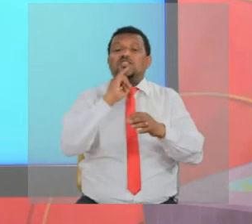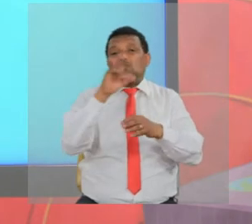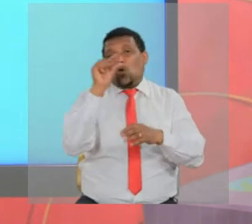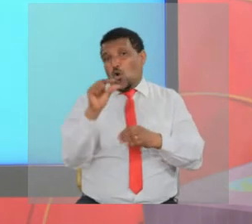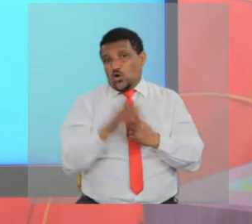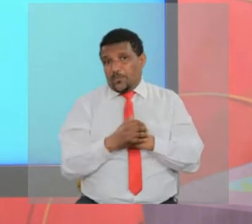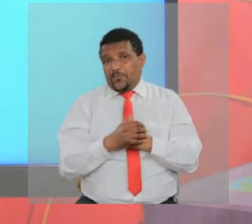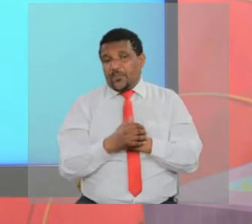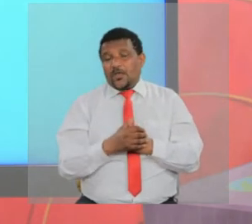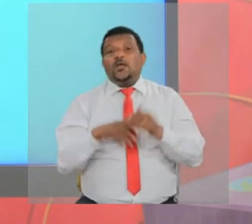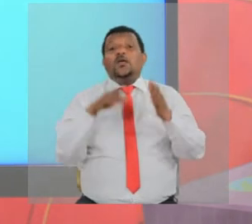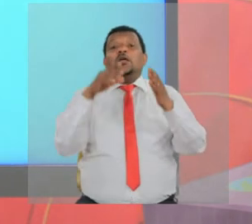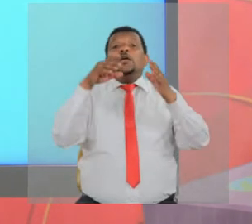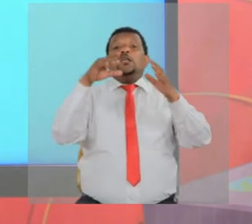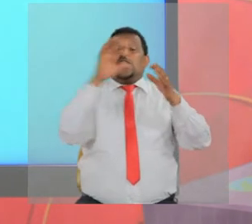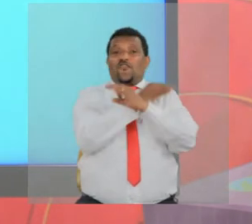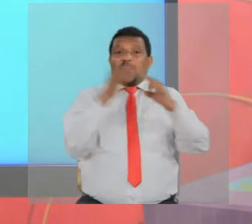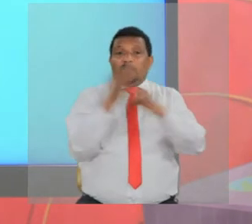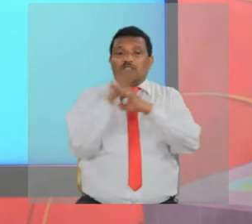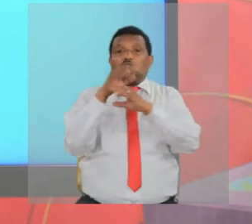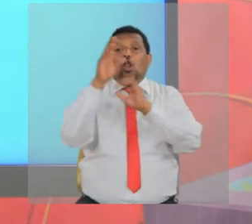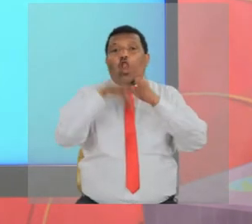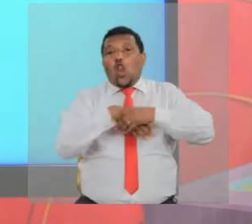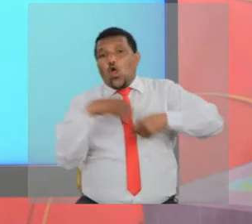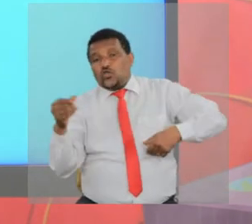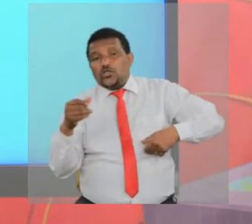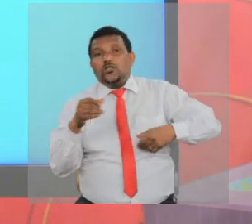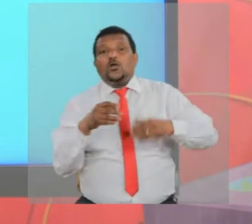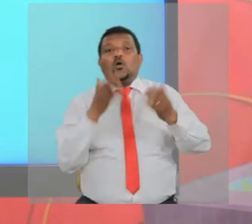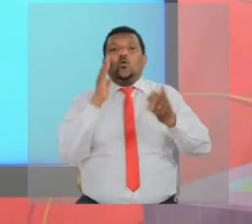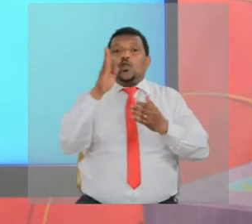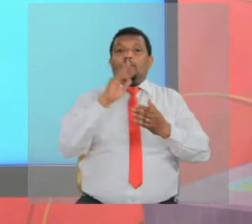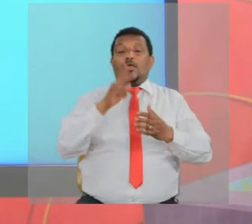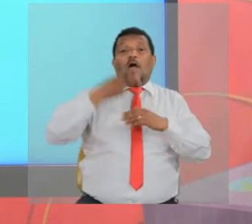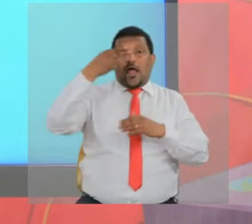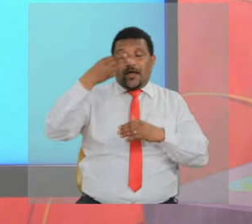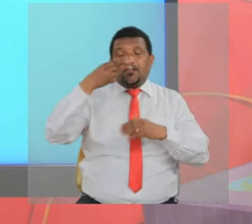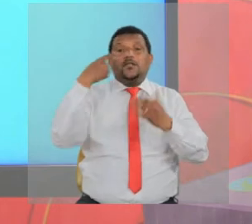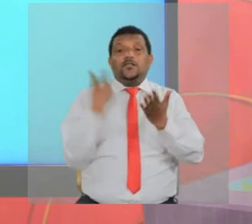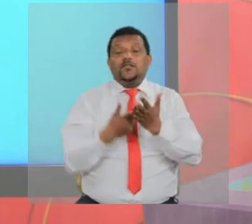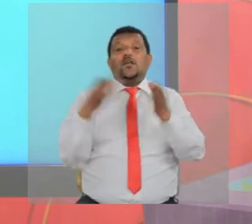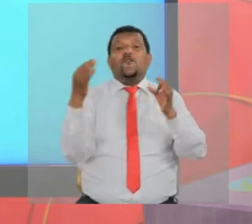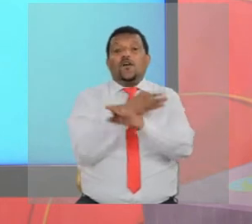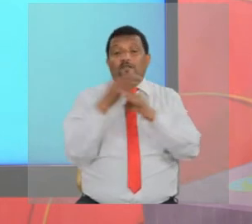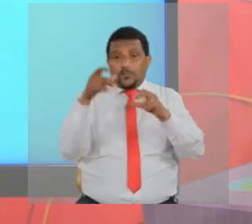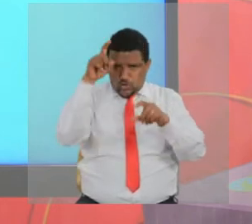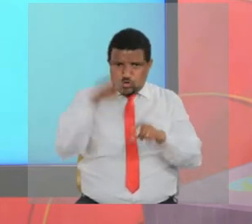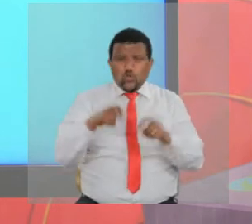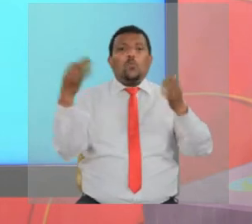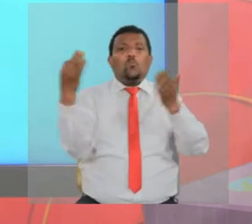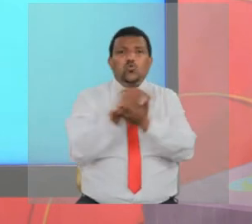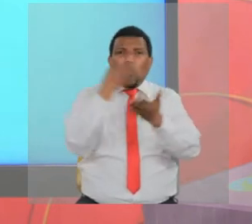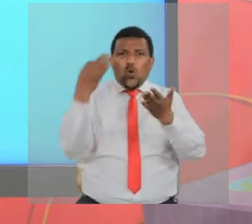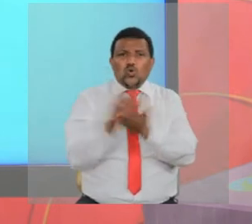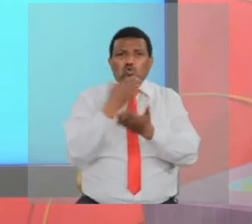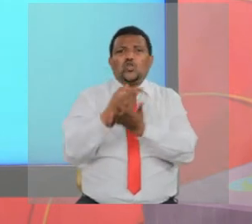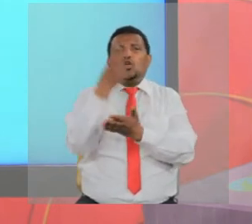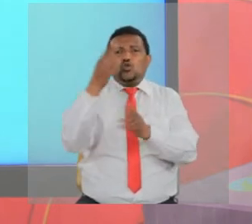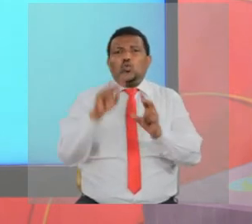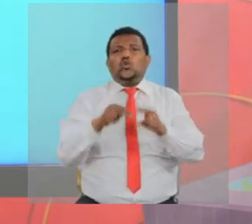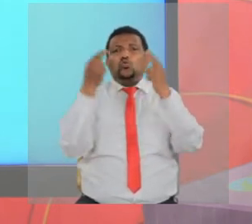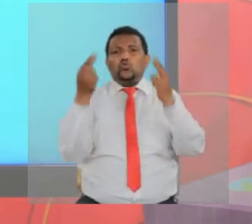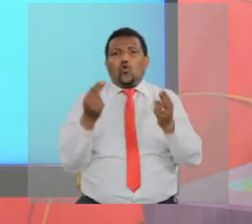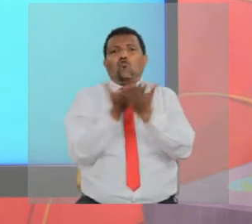lower, and if the firm is at a loss, the loss will be higher. So the firm should produce 2 units of